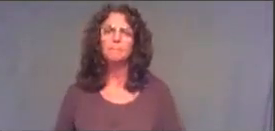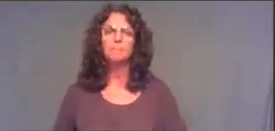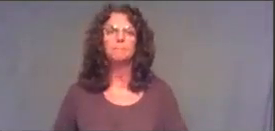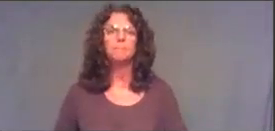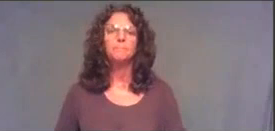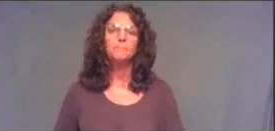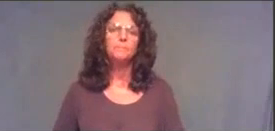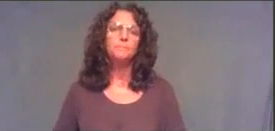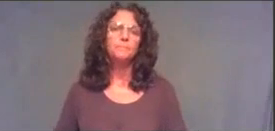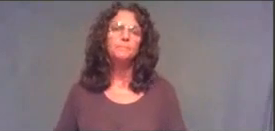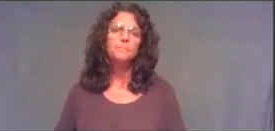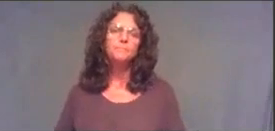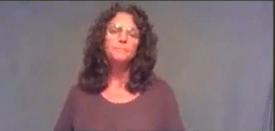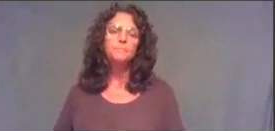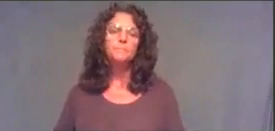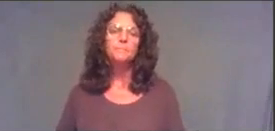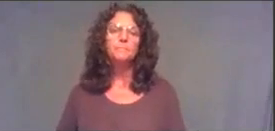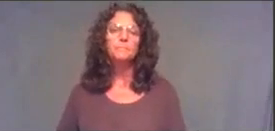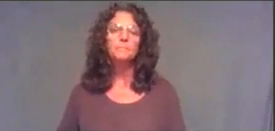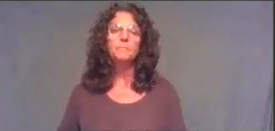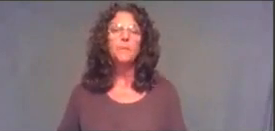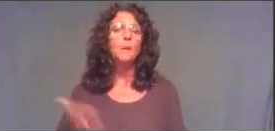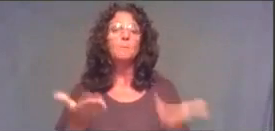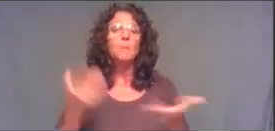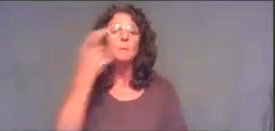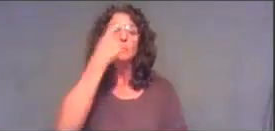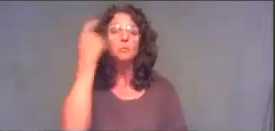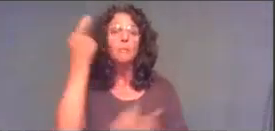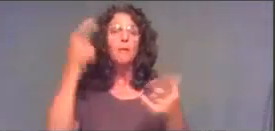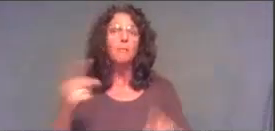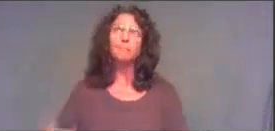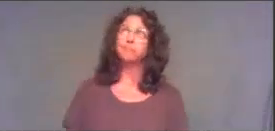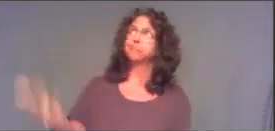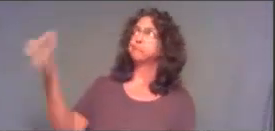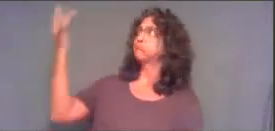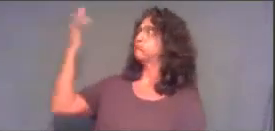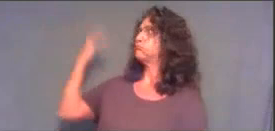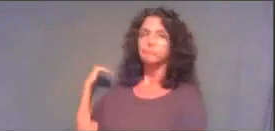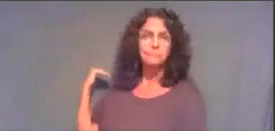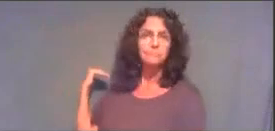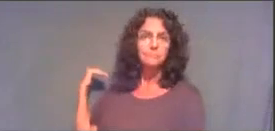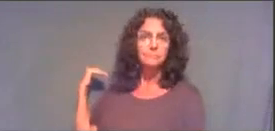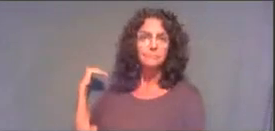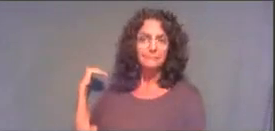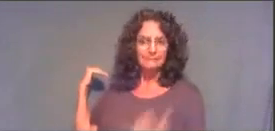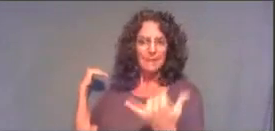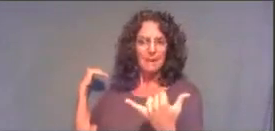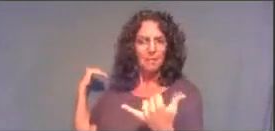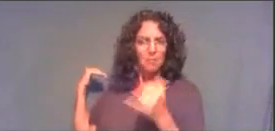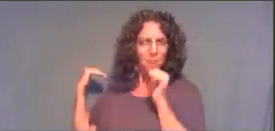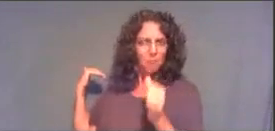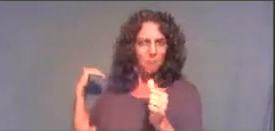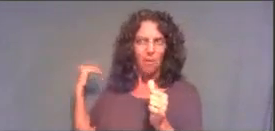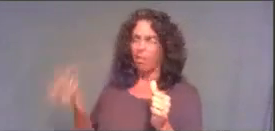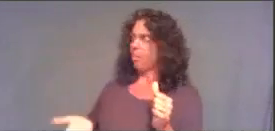Trauma can also be something that has happened long ago. It doesn't even have to be happening in the present. It